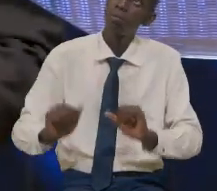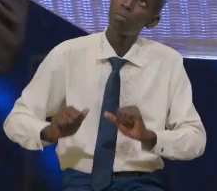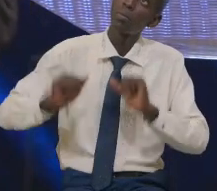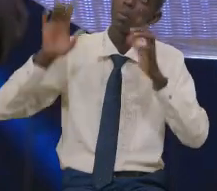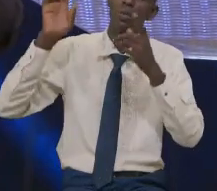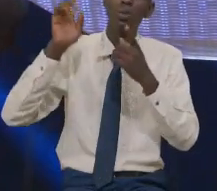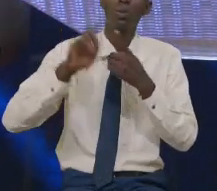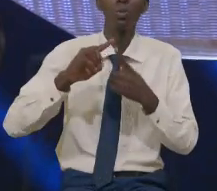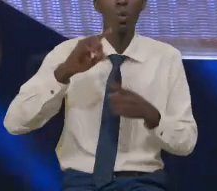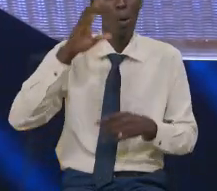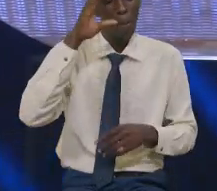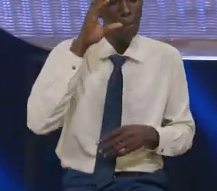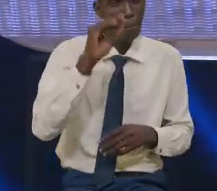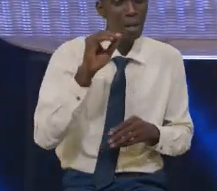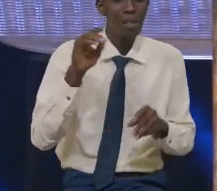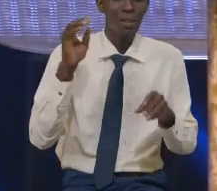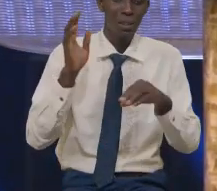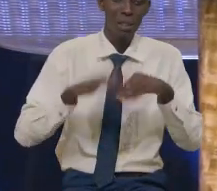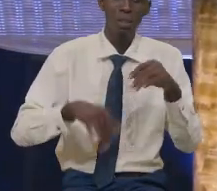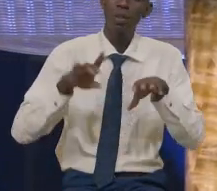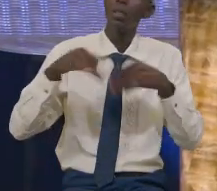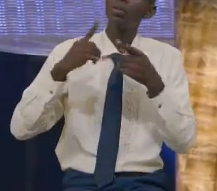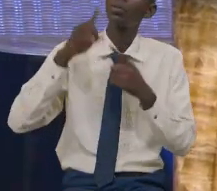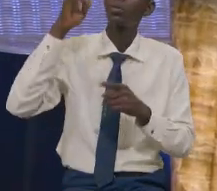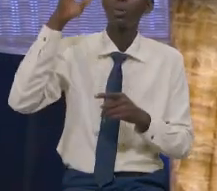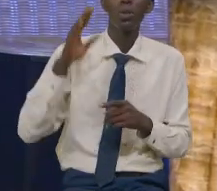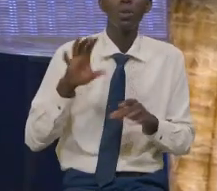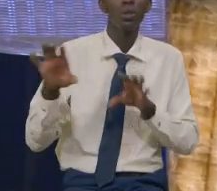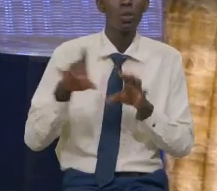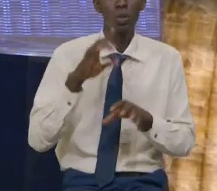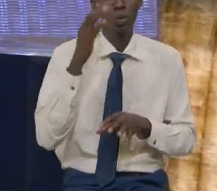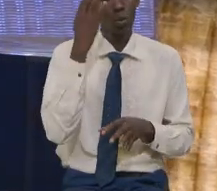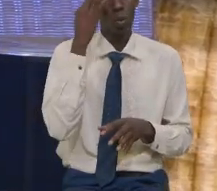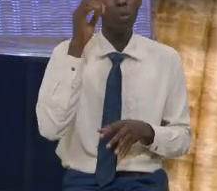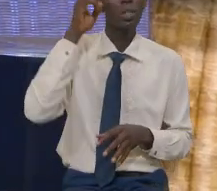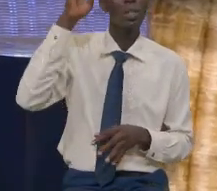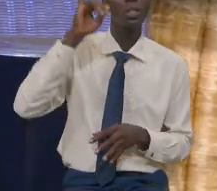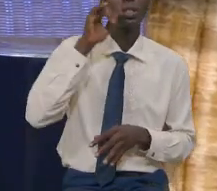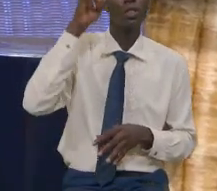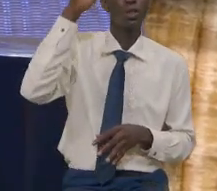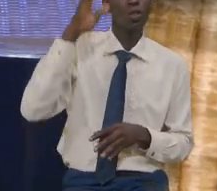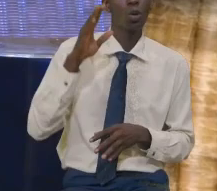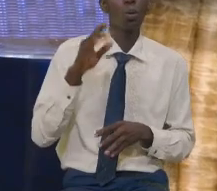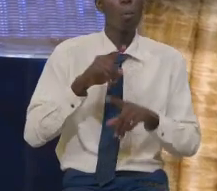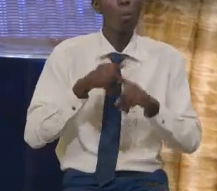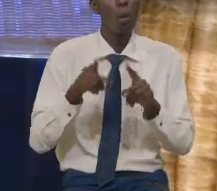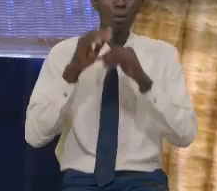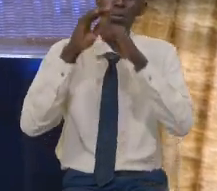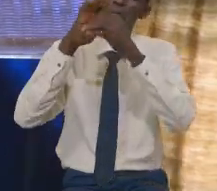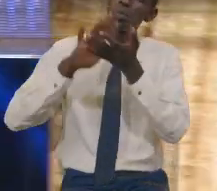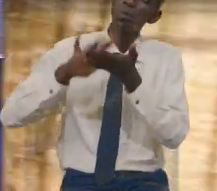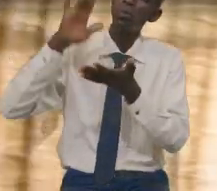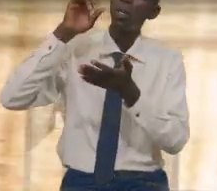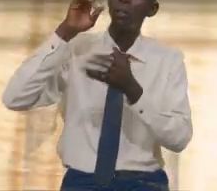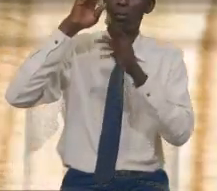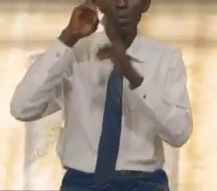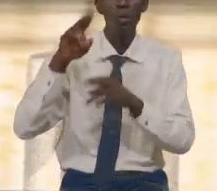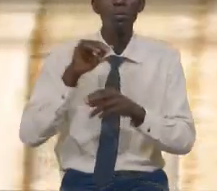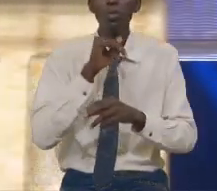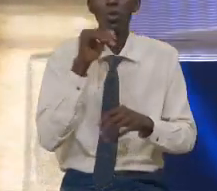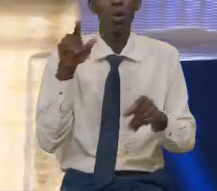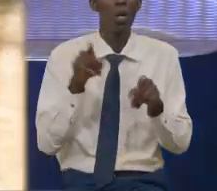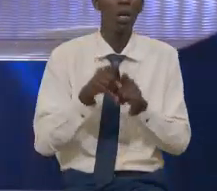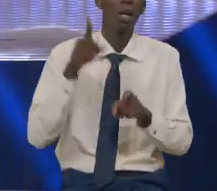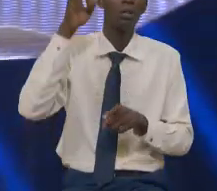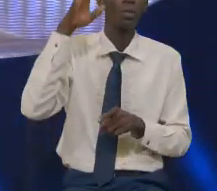you give to God? They knew him, that this is God, but they glorified him not as God. Neither were